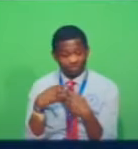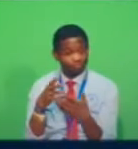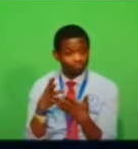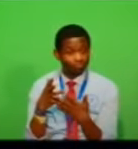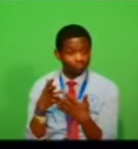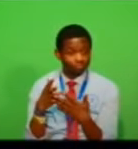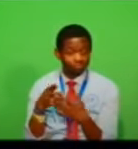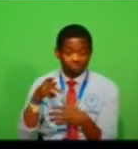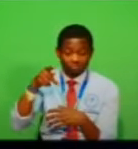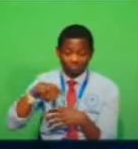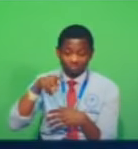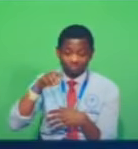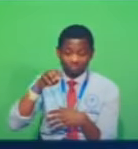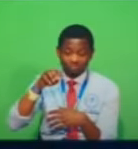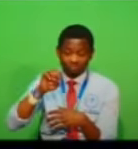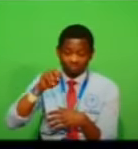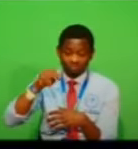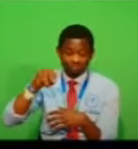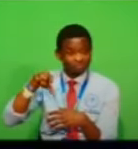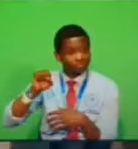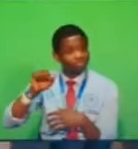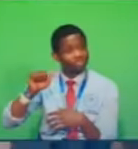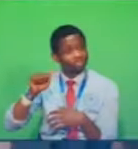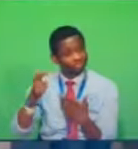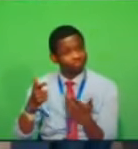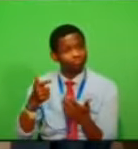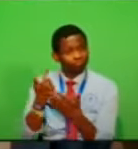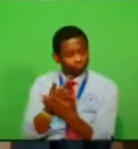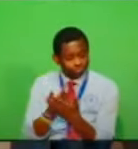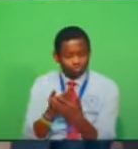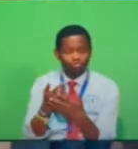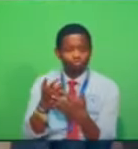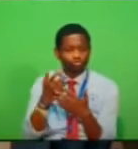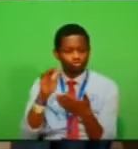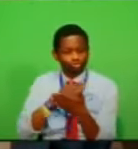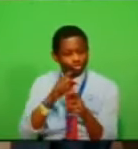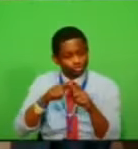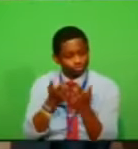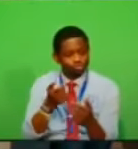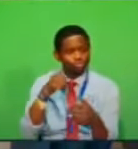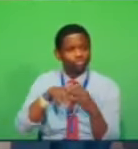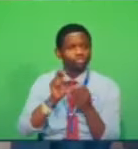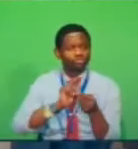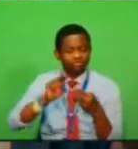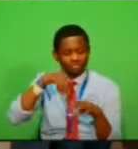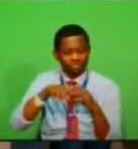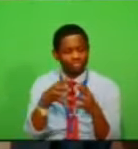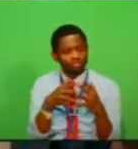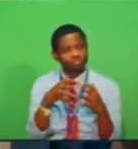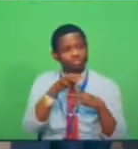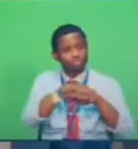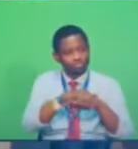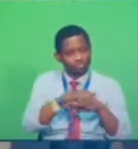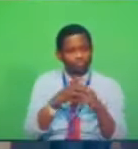alongside PENSA in the UK, one of the largest platforms for gospel choirs at universities in the UK. And that is